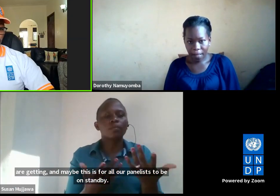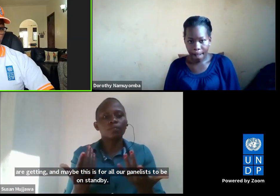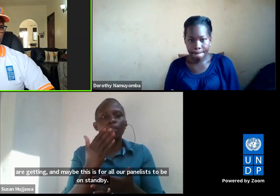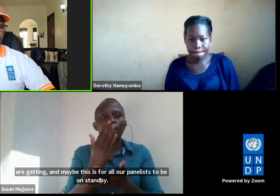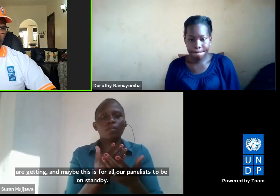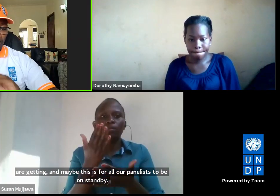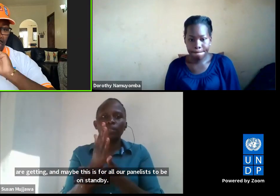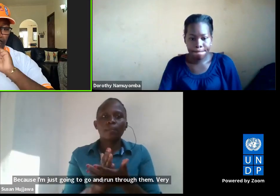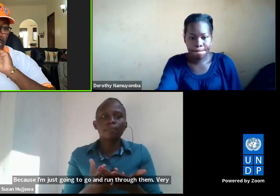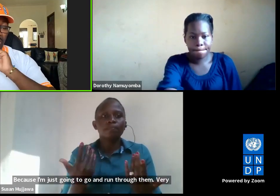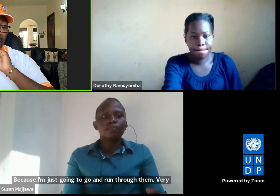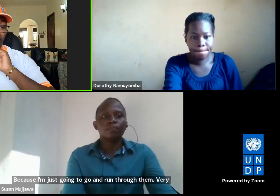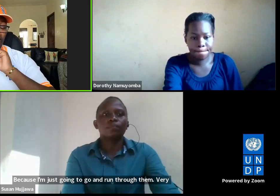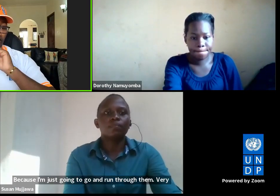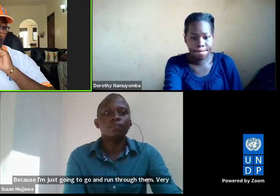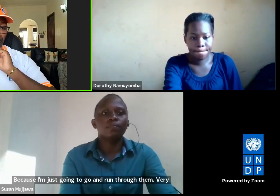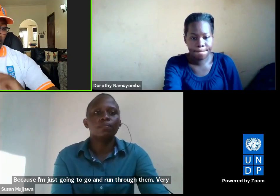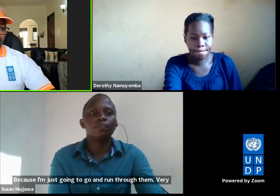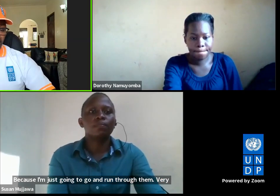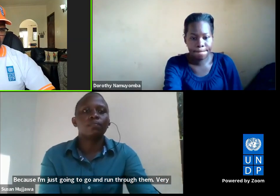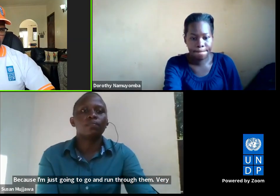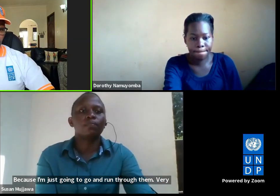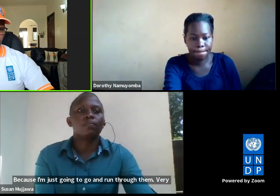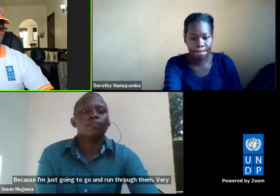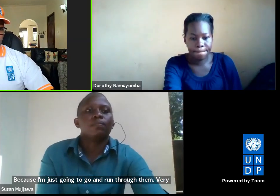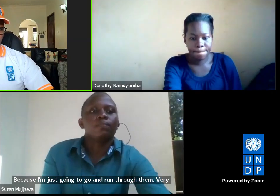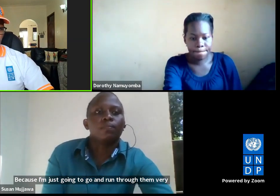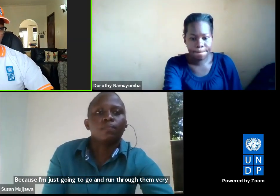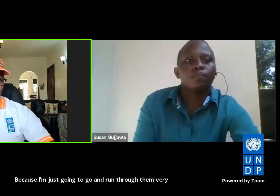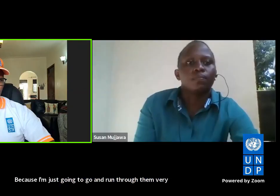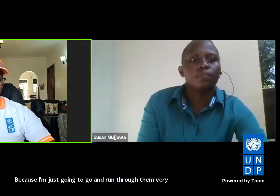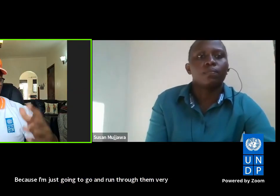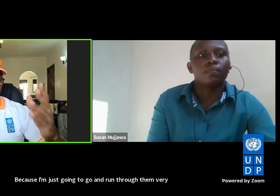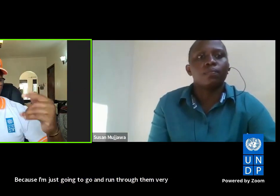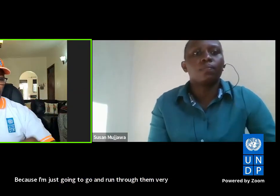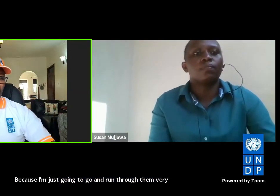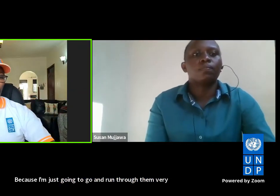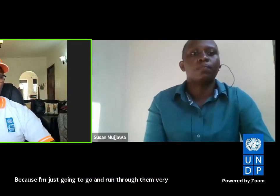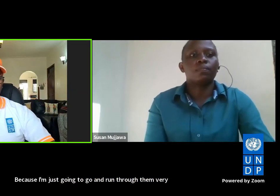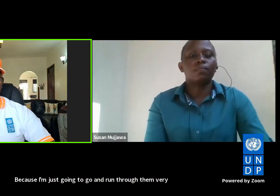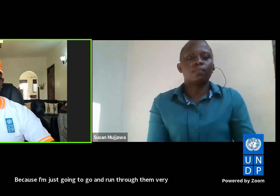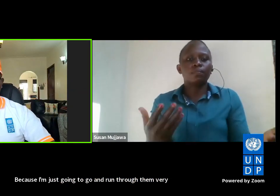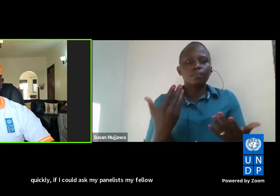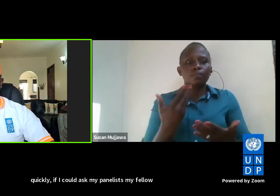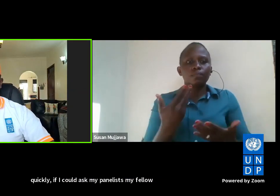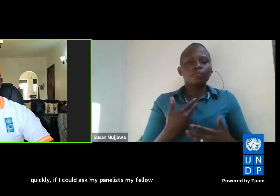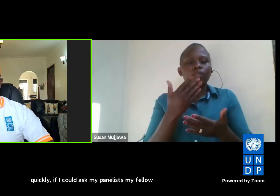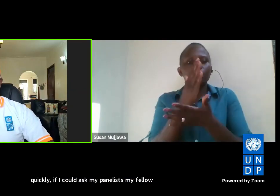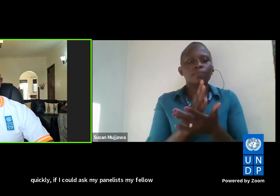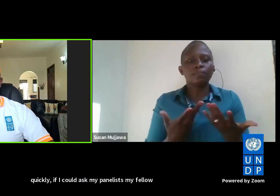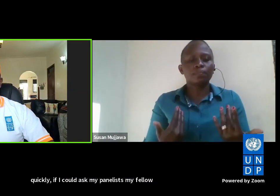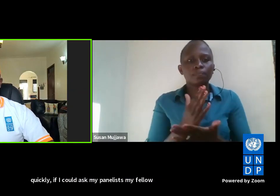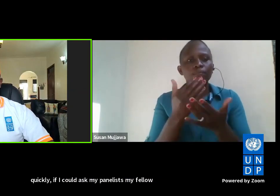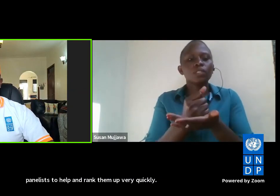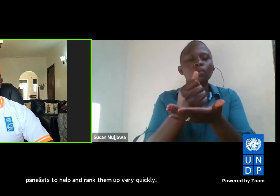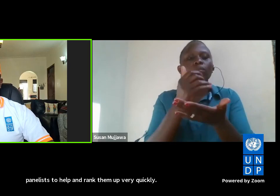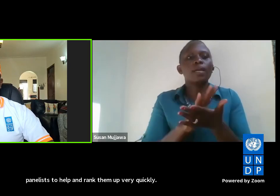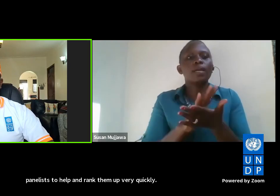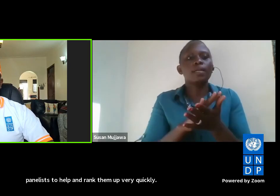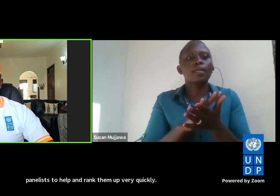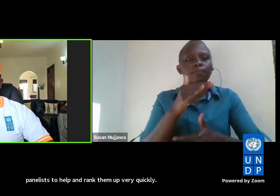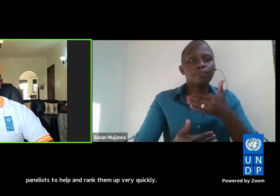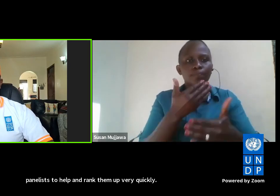through them very quickly. If I could ask my fellow panelists to help and rank them up very quickly. We normally do this